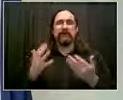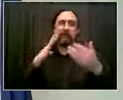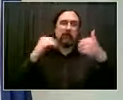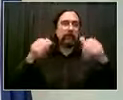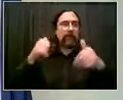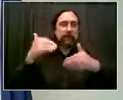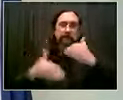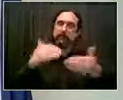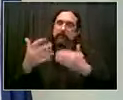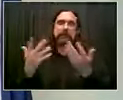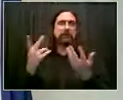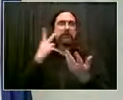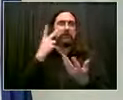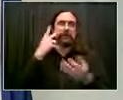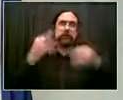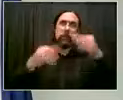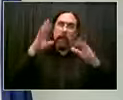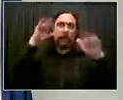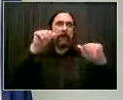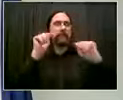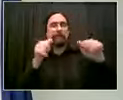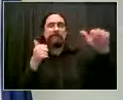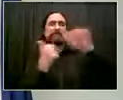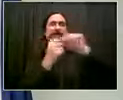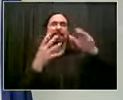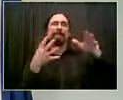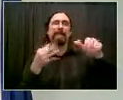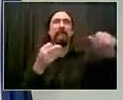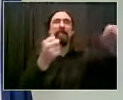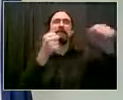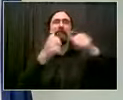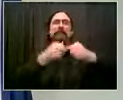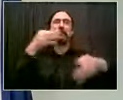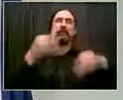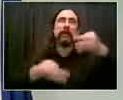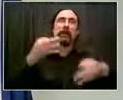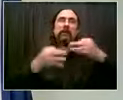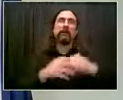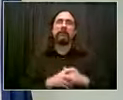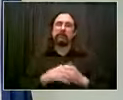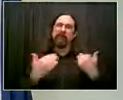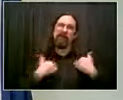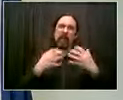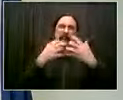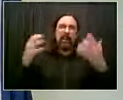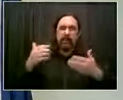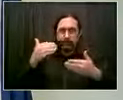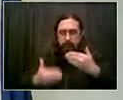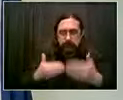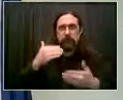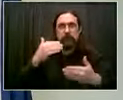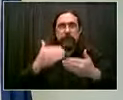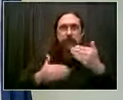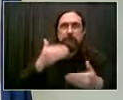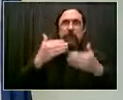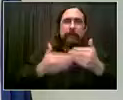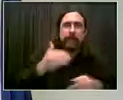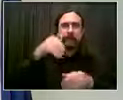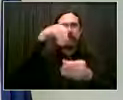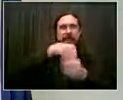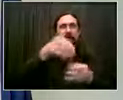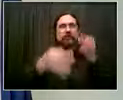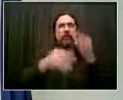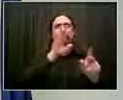make sure that people are held accountable and that these victims finally get their day in court. So we're doing that. Community